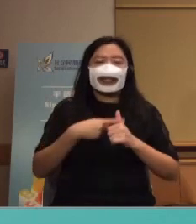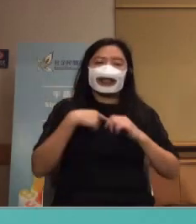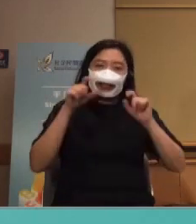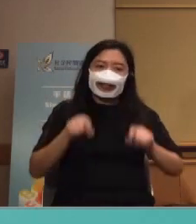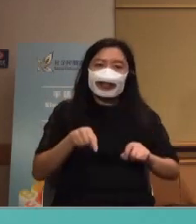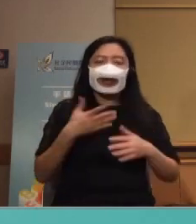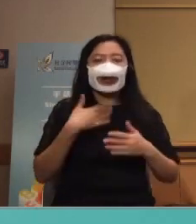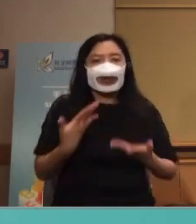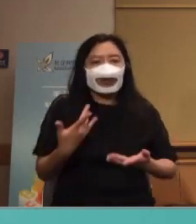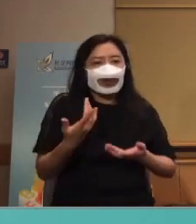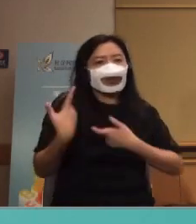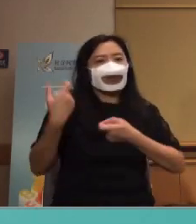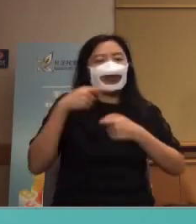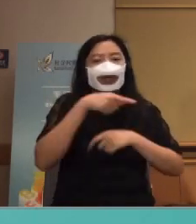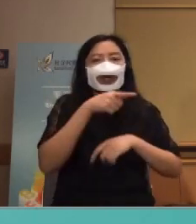there's many times where